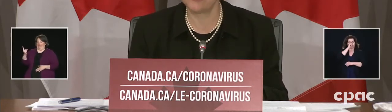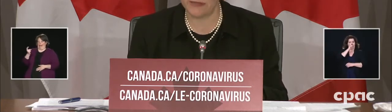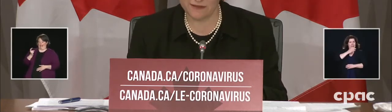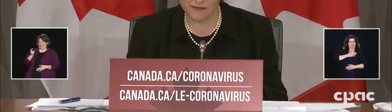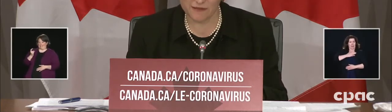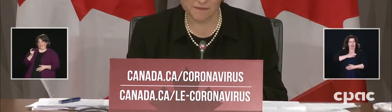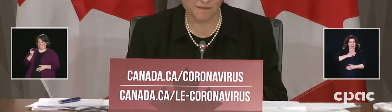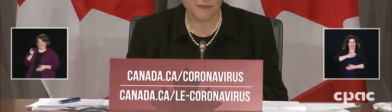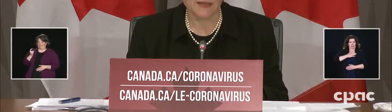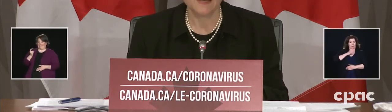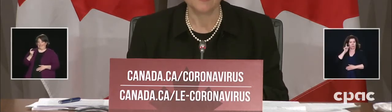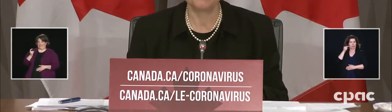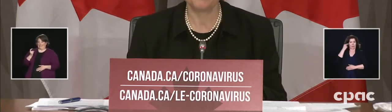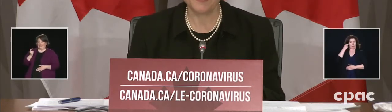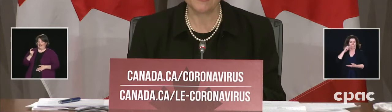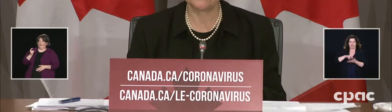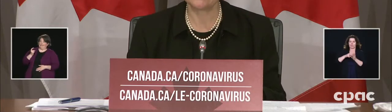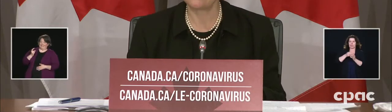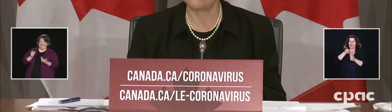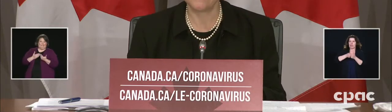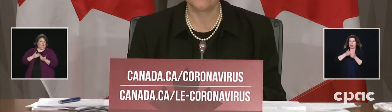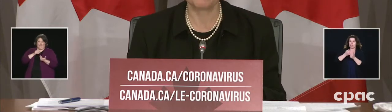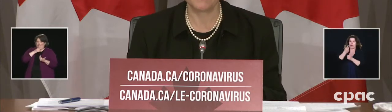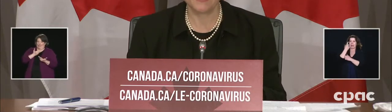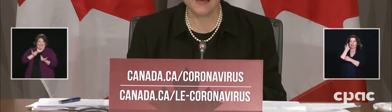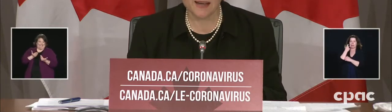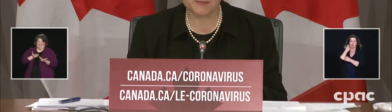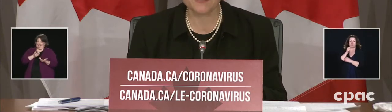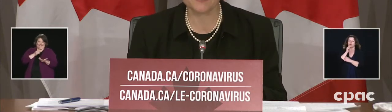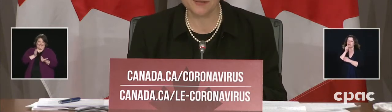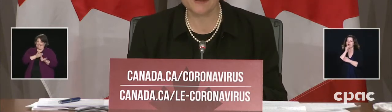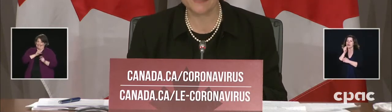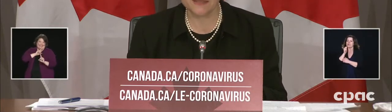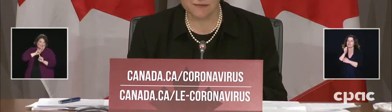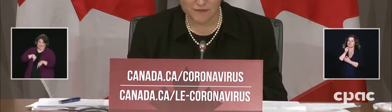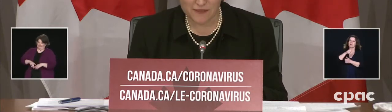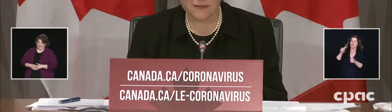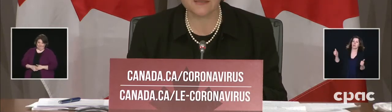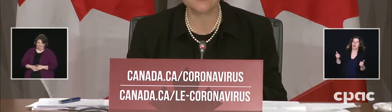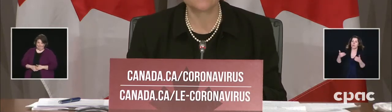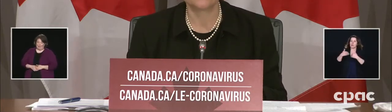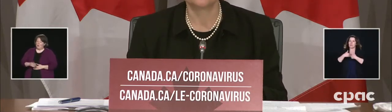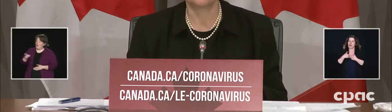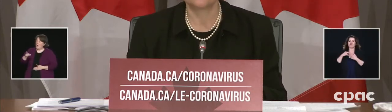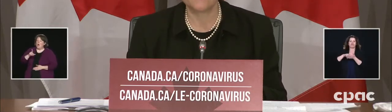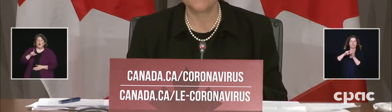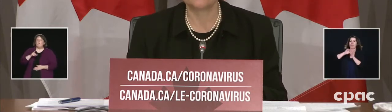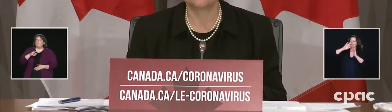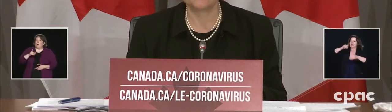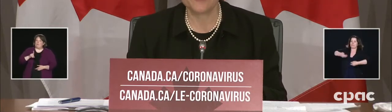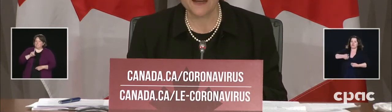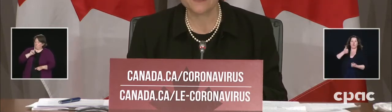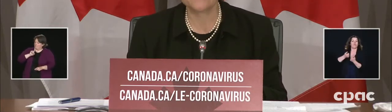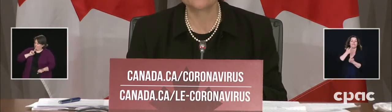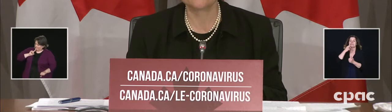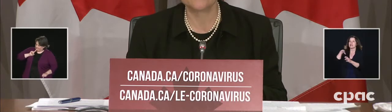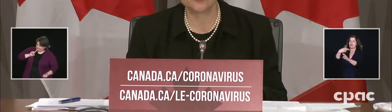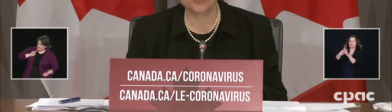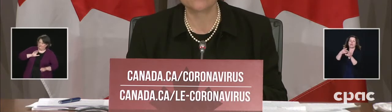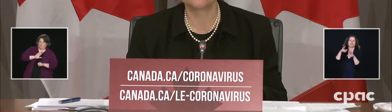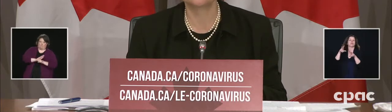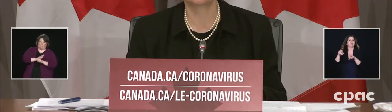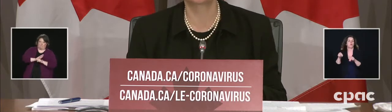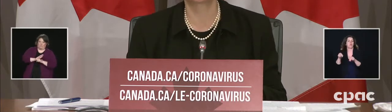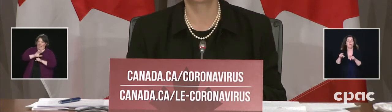easy to answer. But I am absolutely convinced that the fact